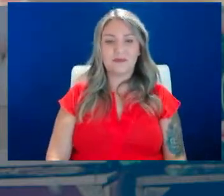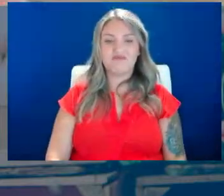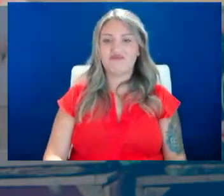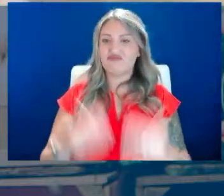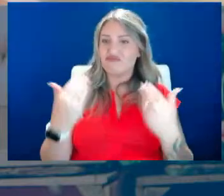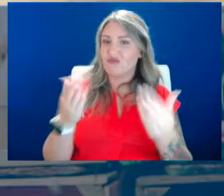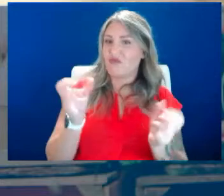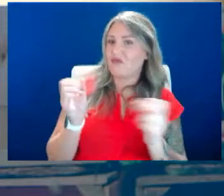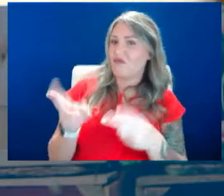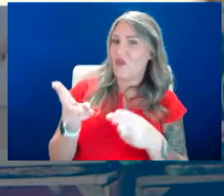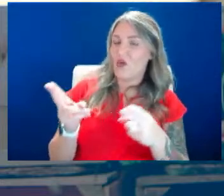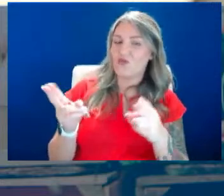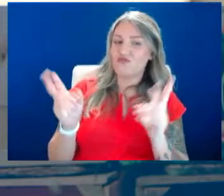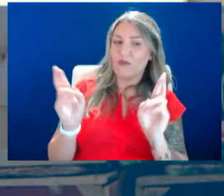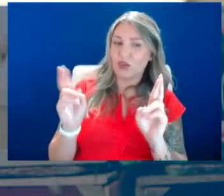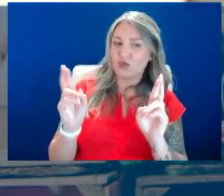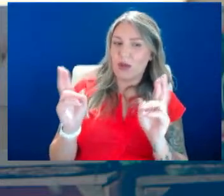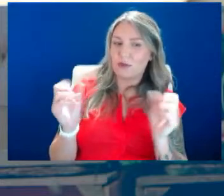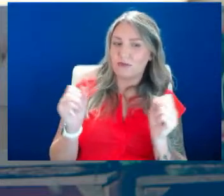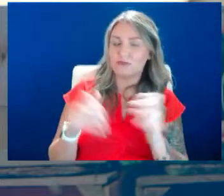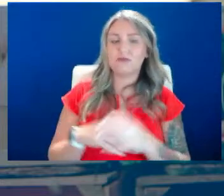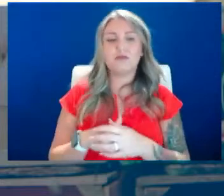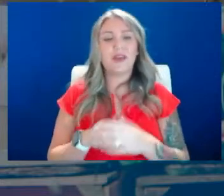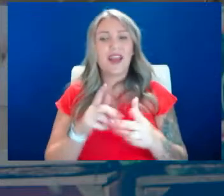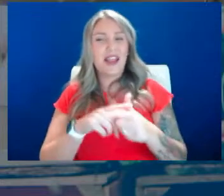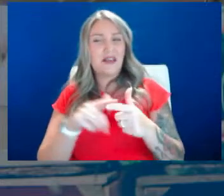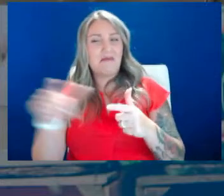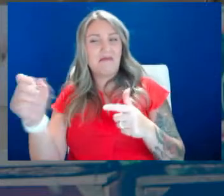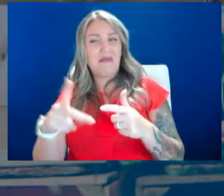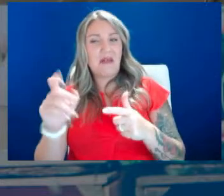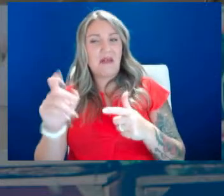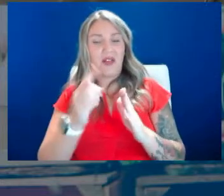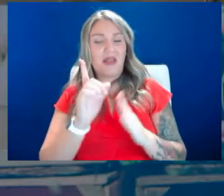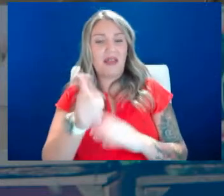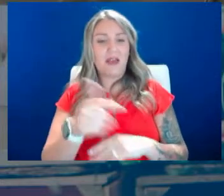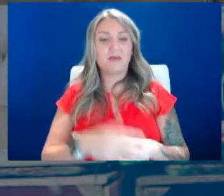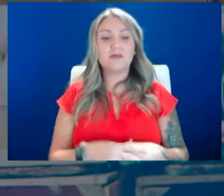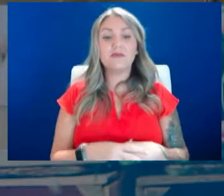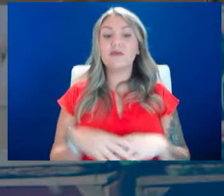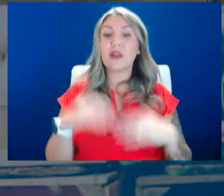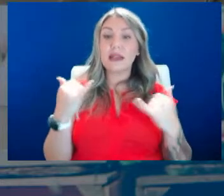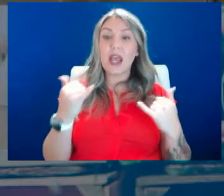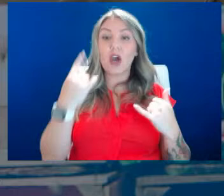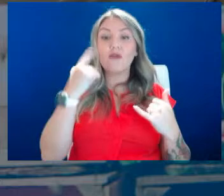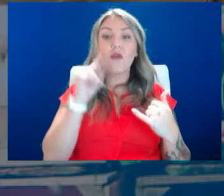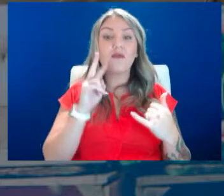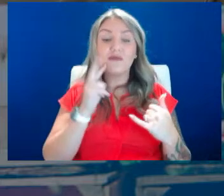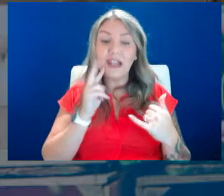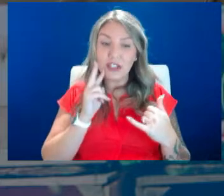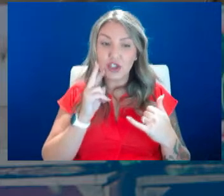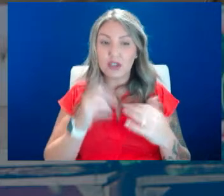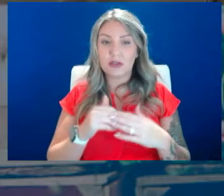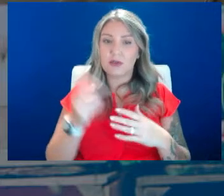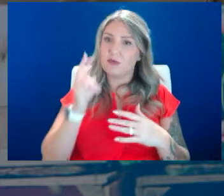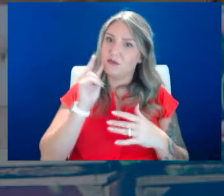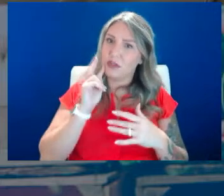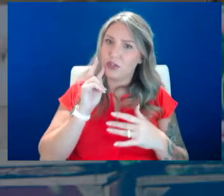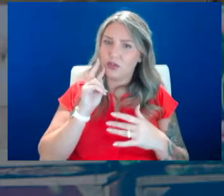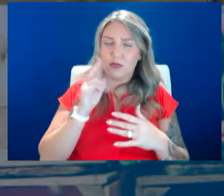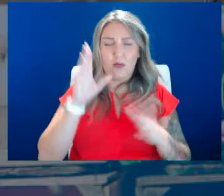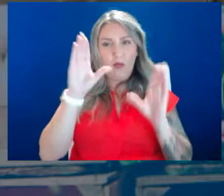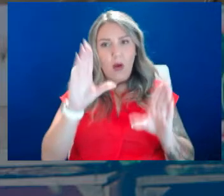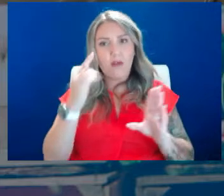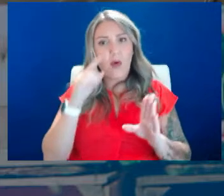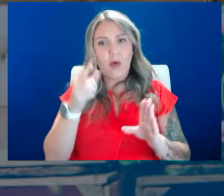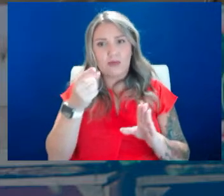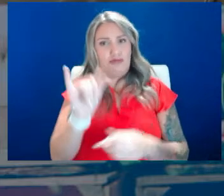and set that aside. And we'll get back to that a little later. Now for our veggies. Veggies are great for the GI tract. Promotes